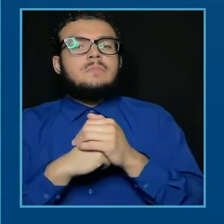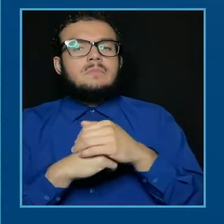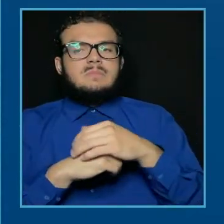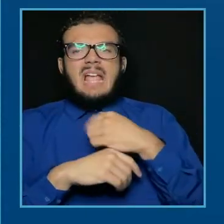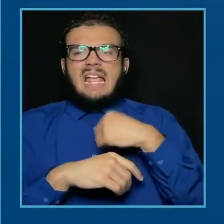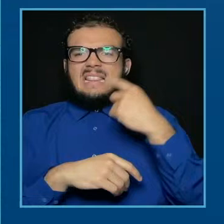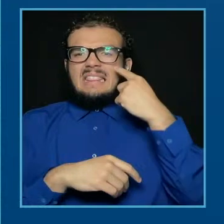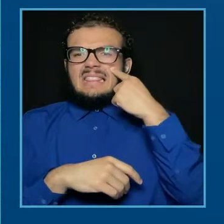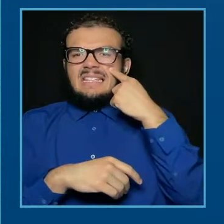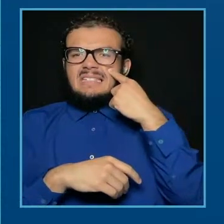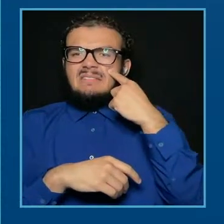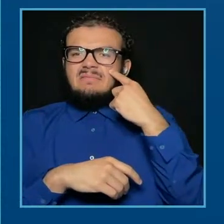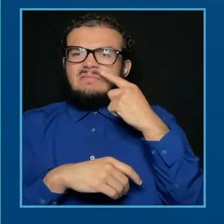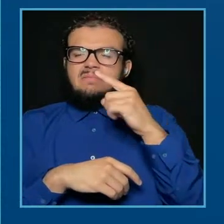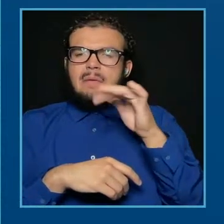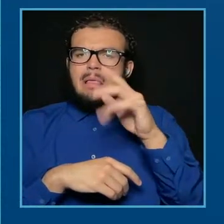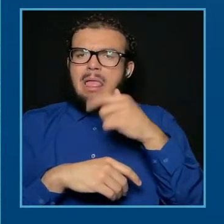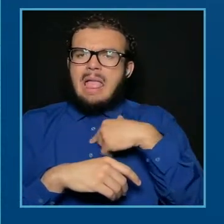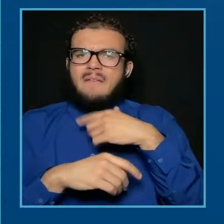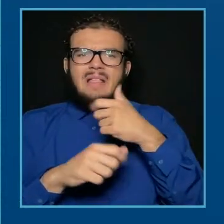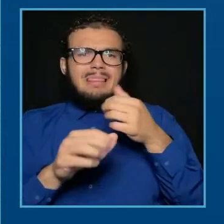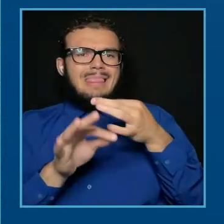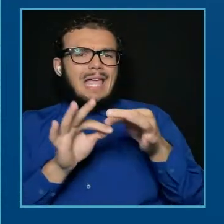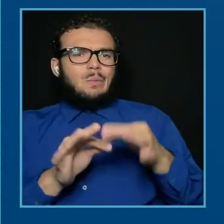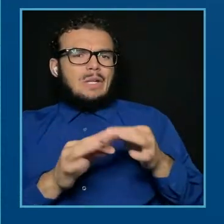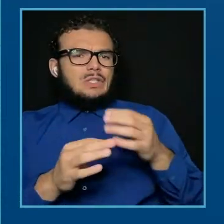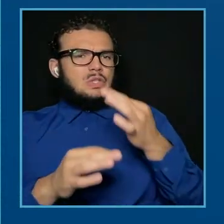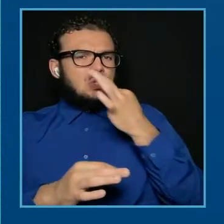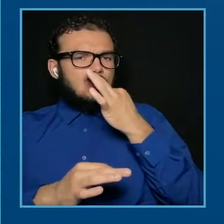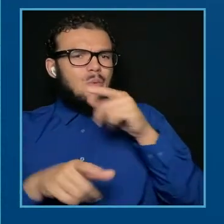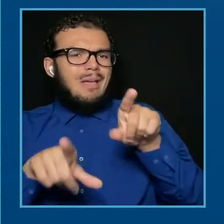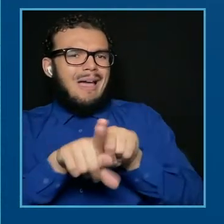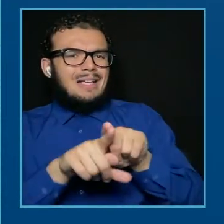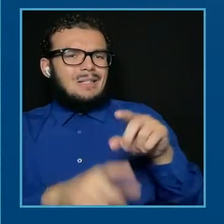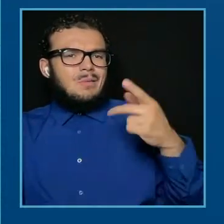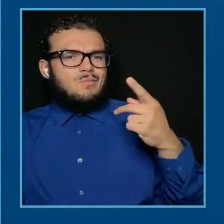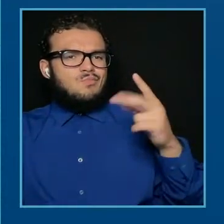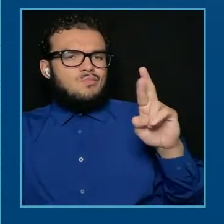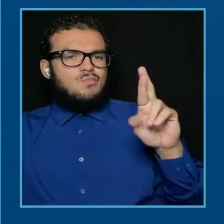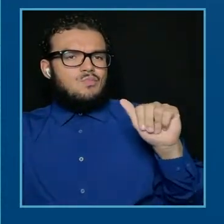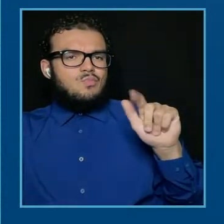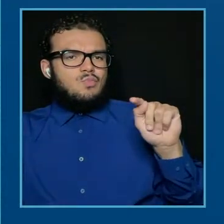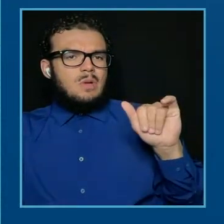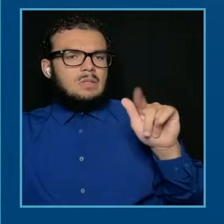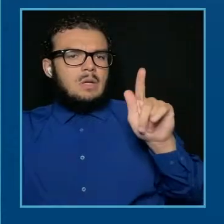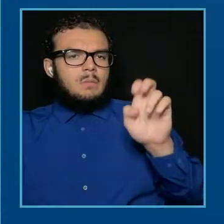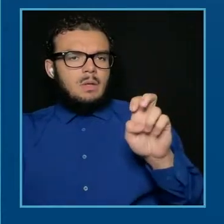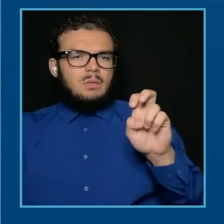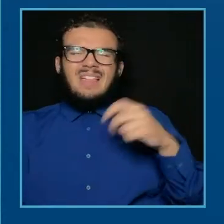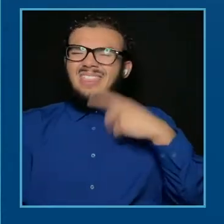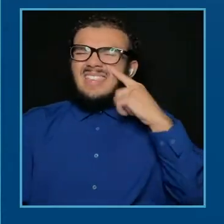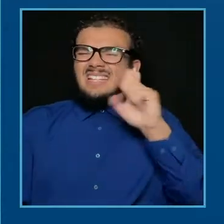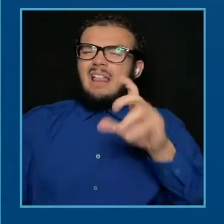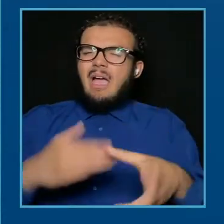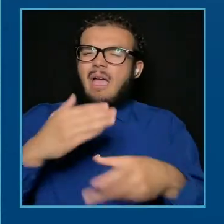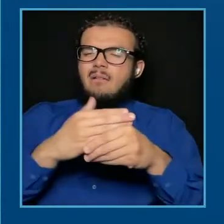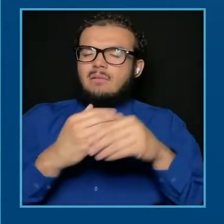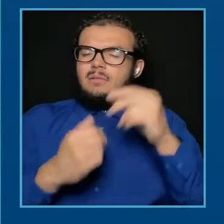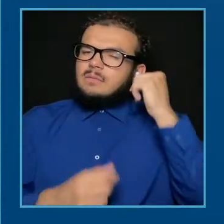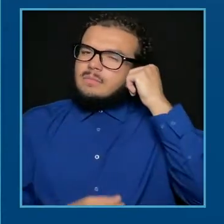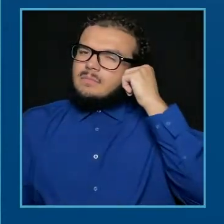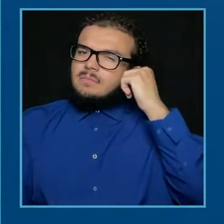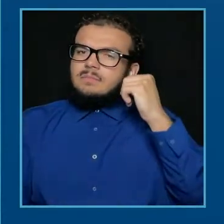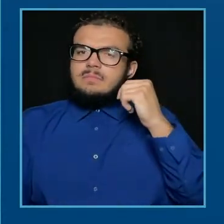be, do we have language as soon as practicable in here? I'm not seeing it. No, I think we need to put that in there in the further